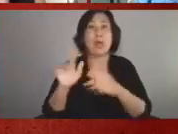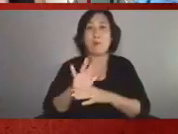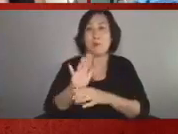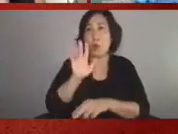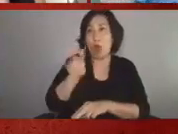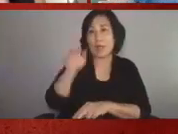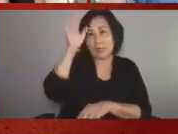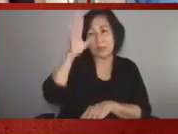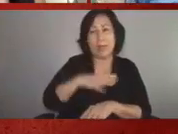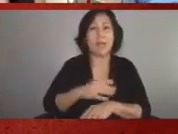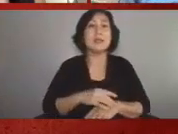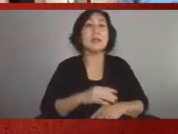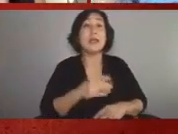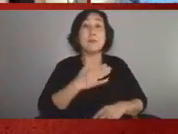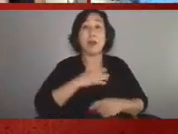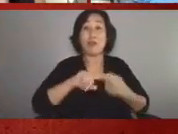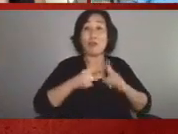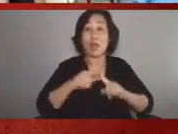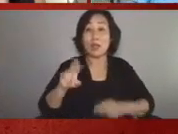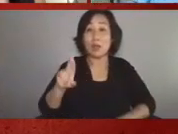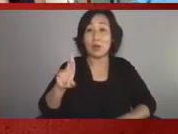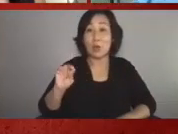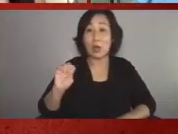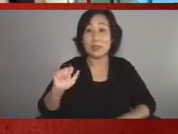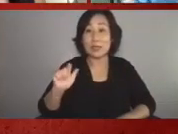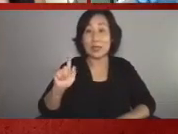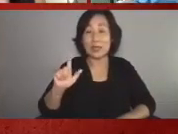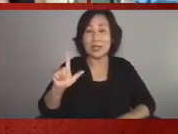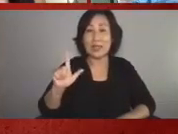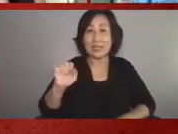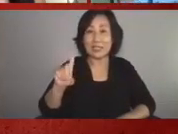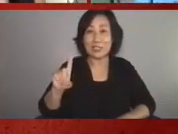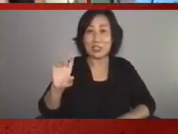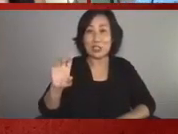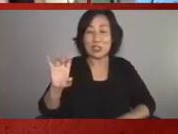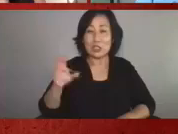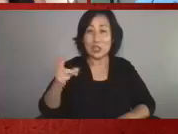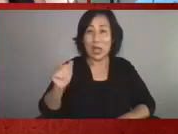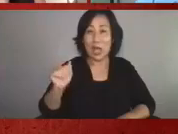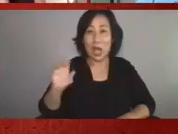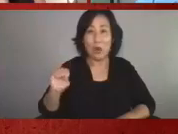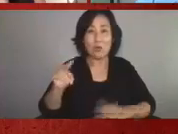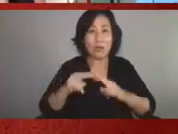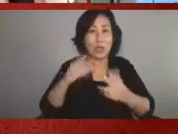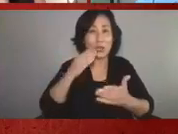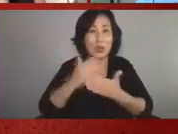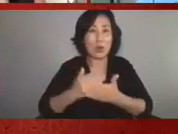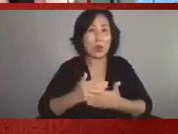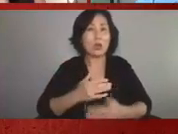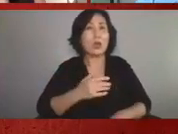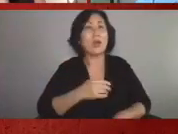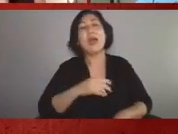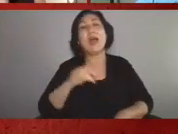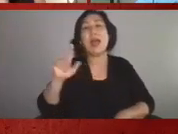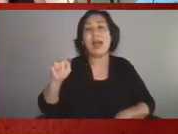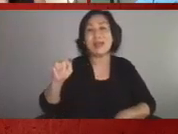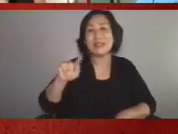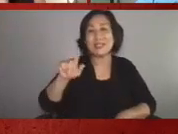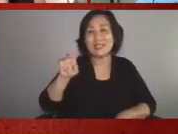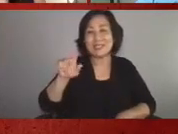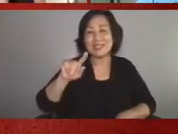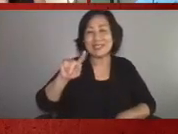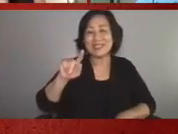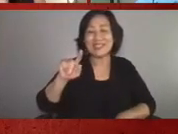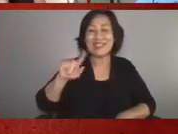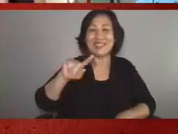and my friend Rosalind Chow was in it. Tai Ma was very good. Ma. I love Tai. Yeah. He made